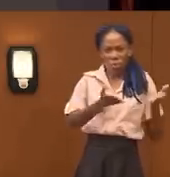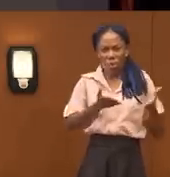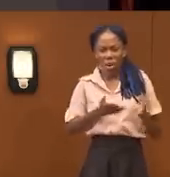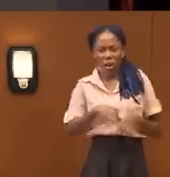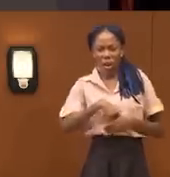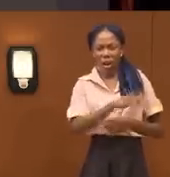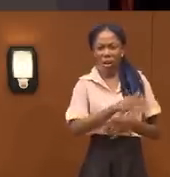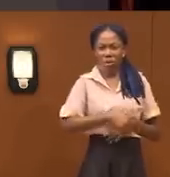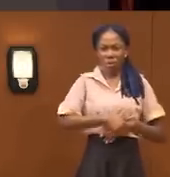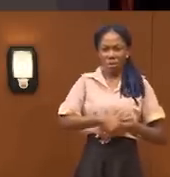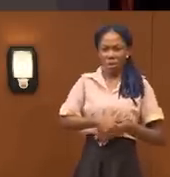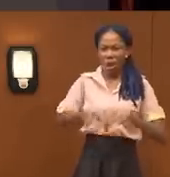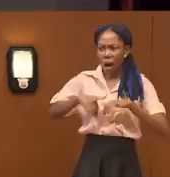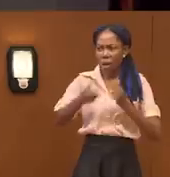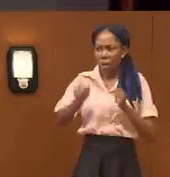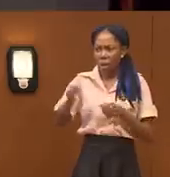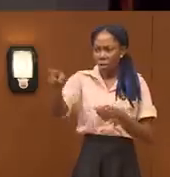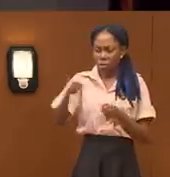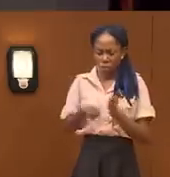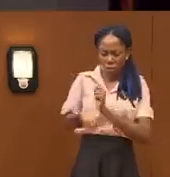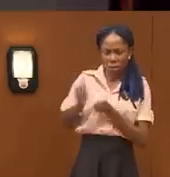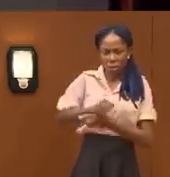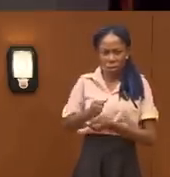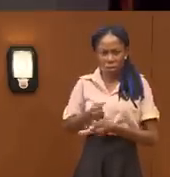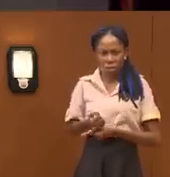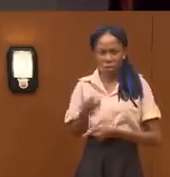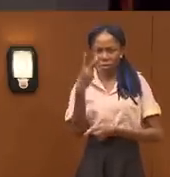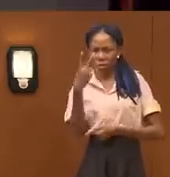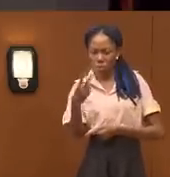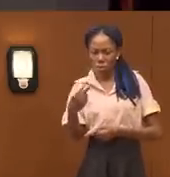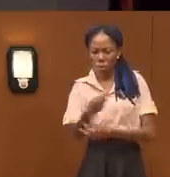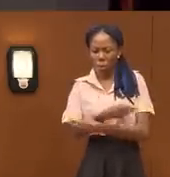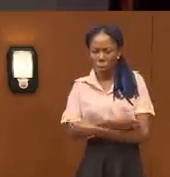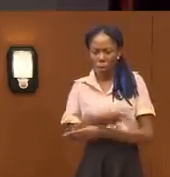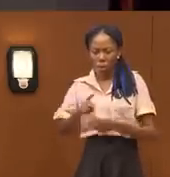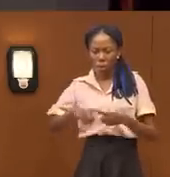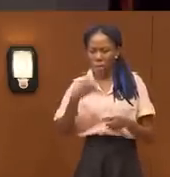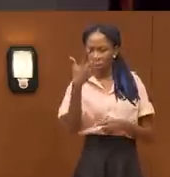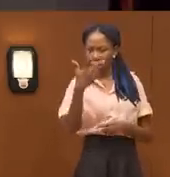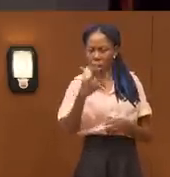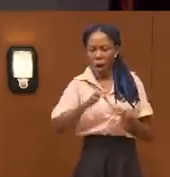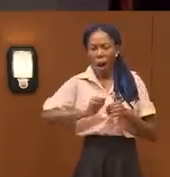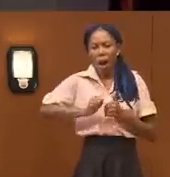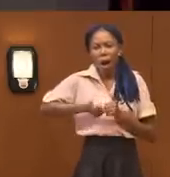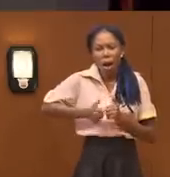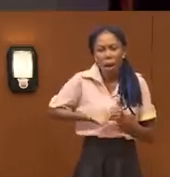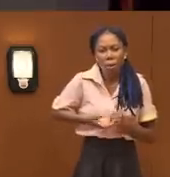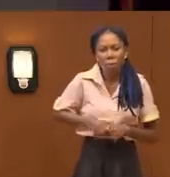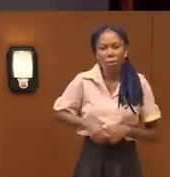3-bedroom flat. You know, come a single one day, say, one turn to your 3-bedroom flat. He said, lawyer, say, man, I join money day. Go find the